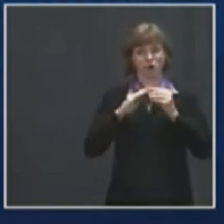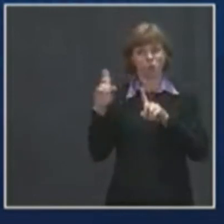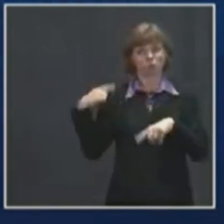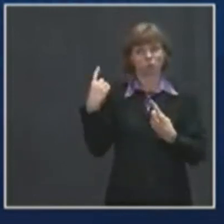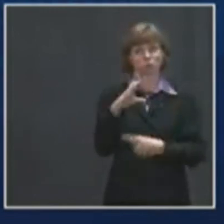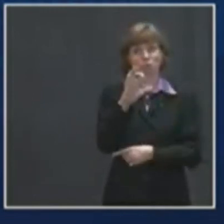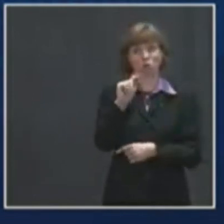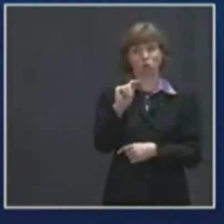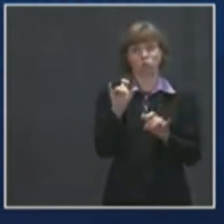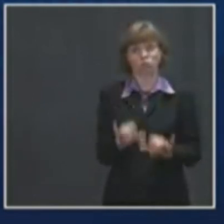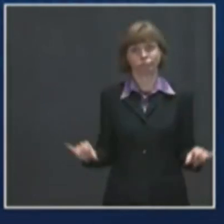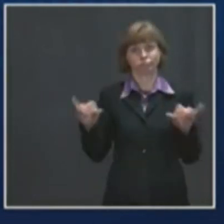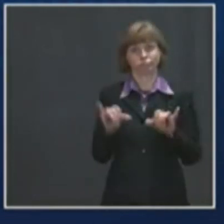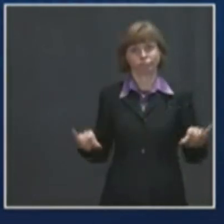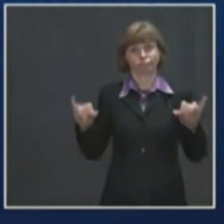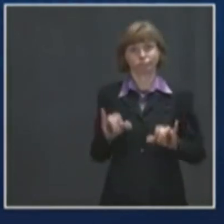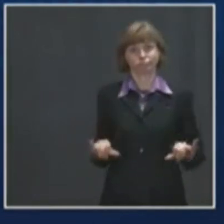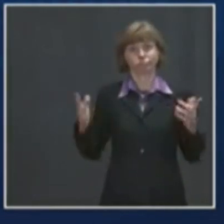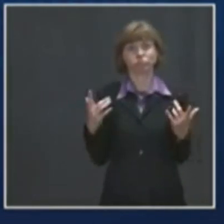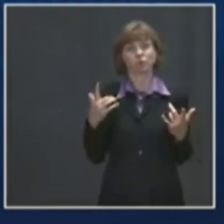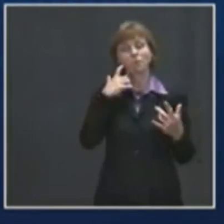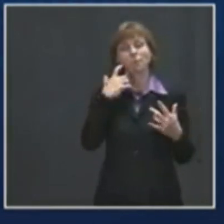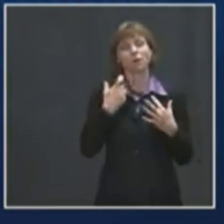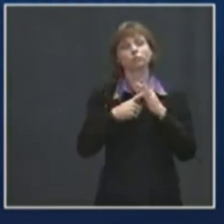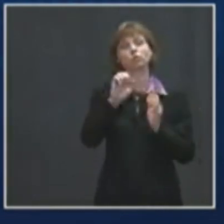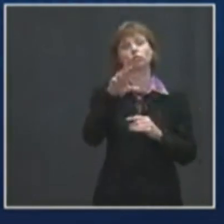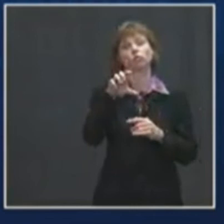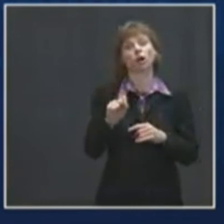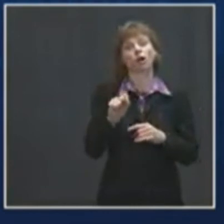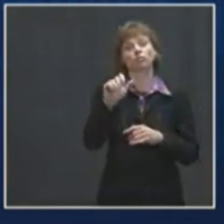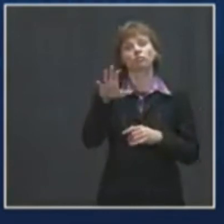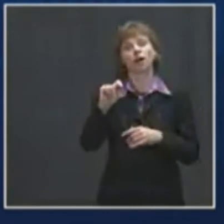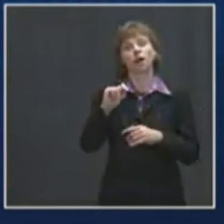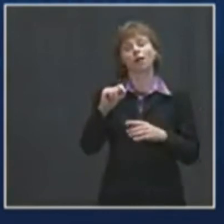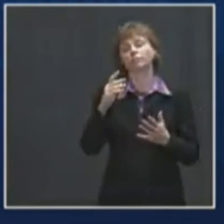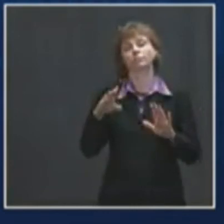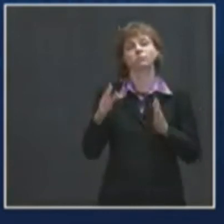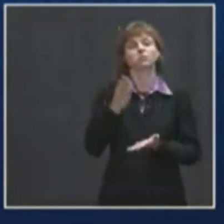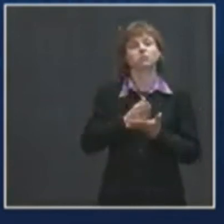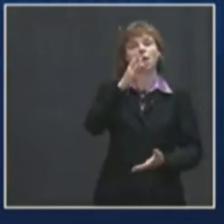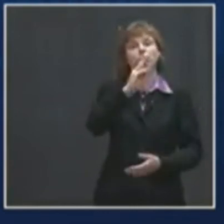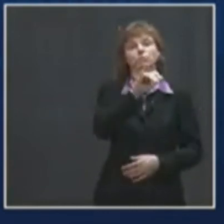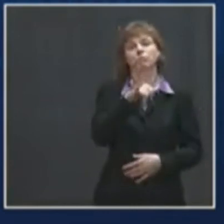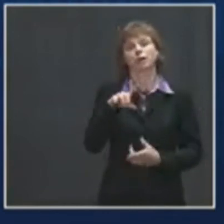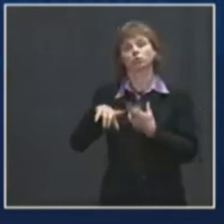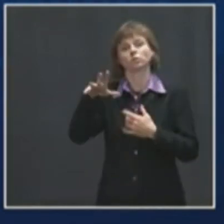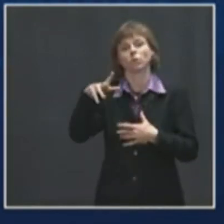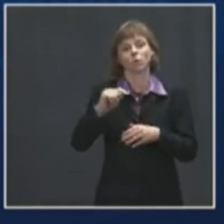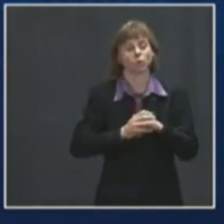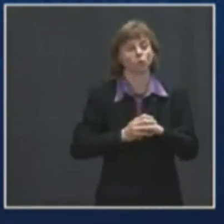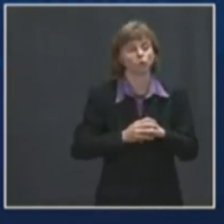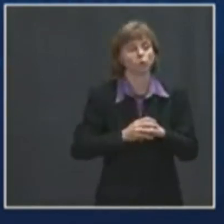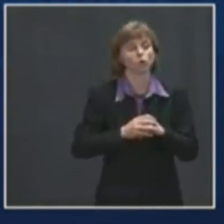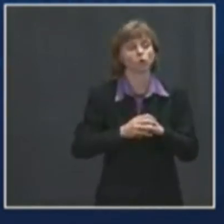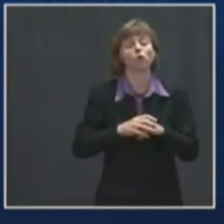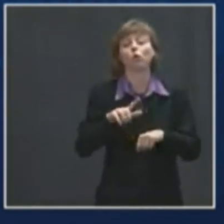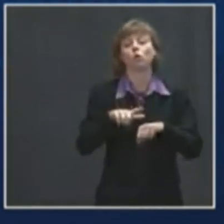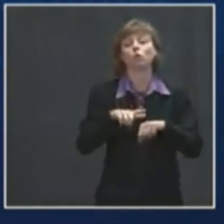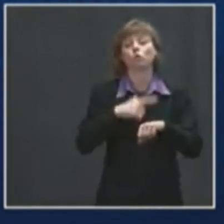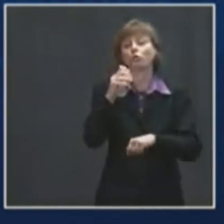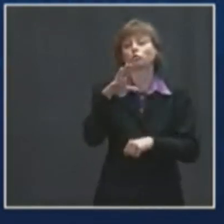falling in the wake of the implementation of the CARES Act from May to September. Long-term unemployment has risen. This is a great